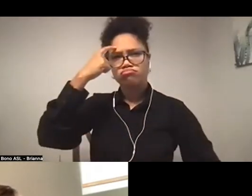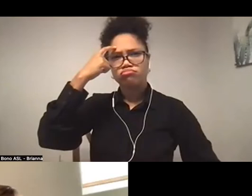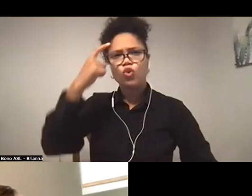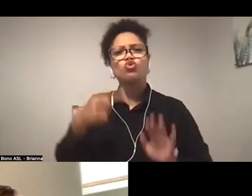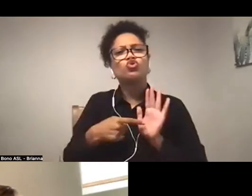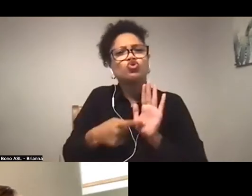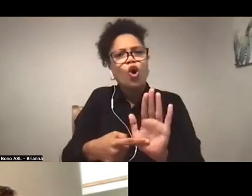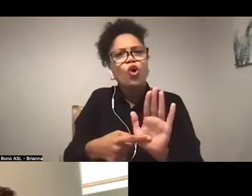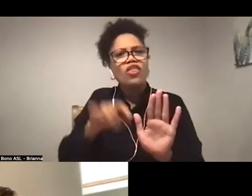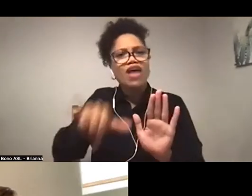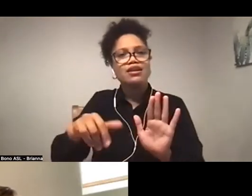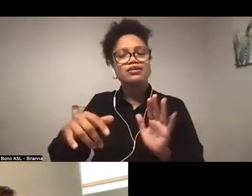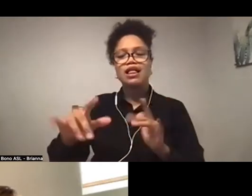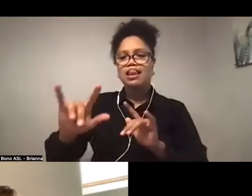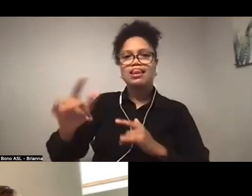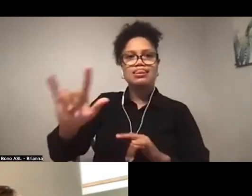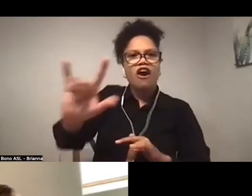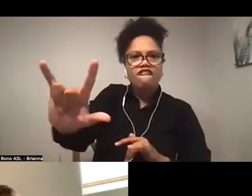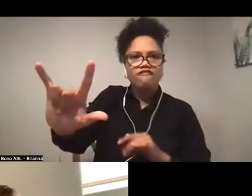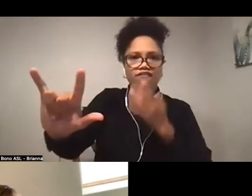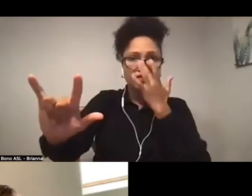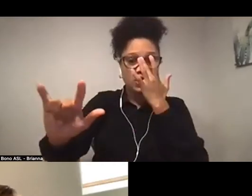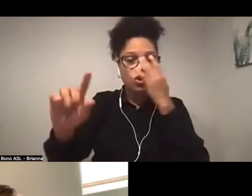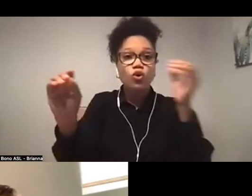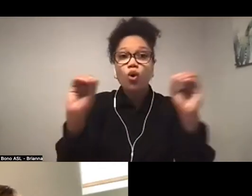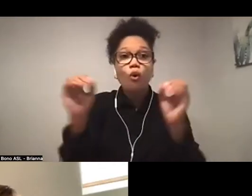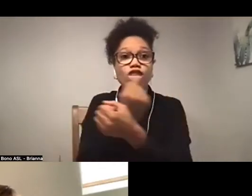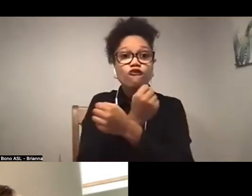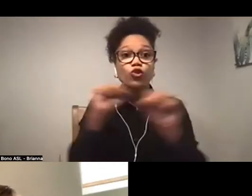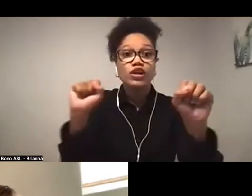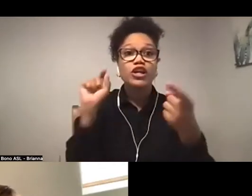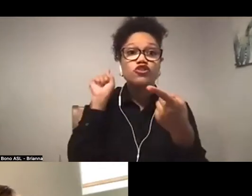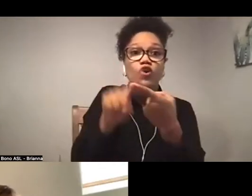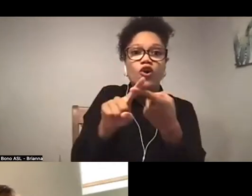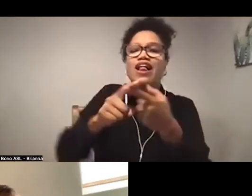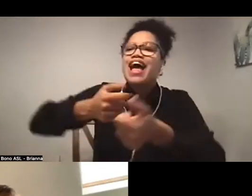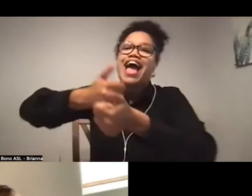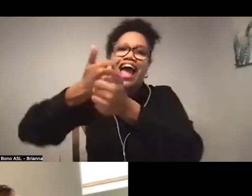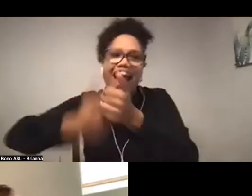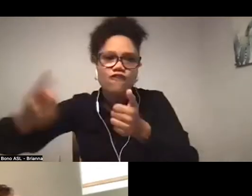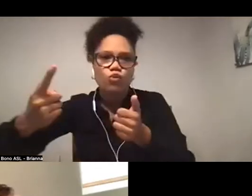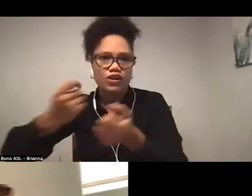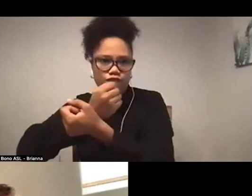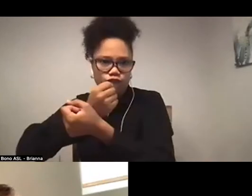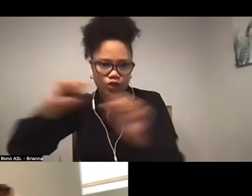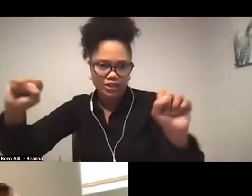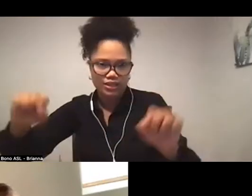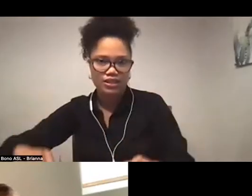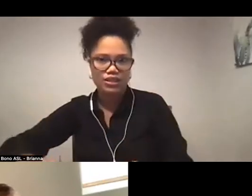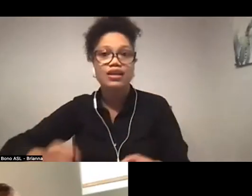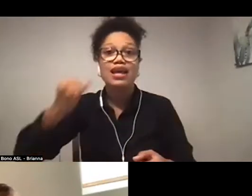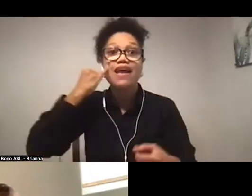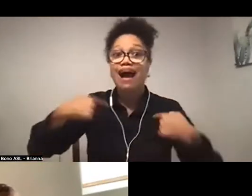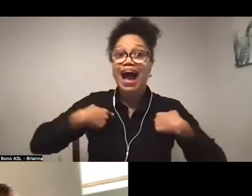that, you know, no one is free until everyone is free, and that if I have and